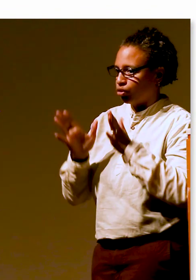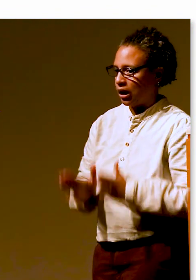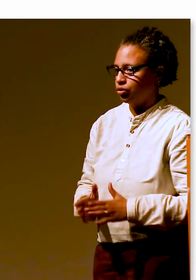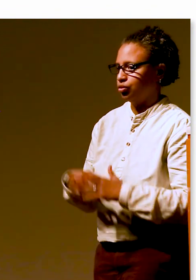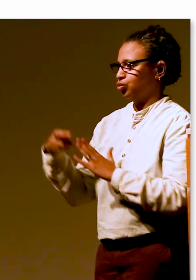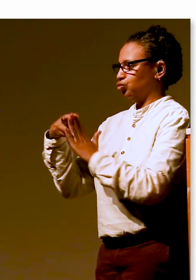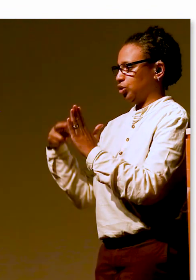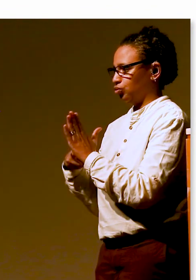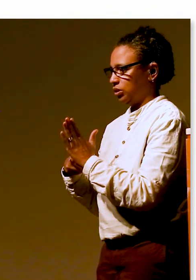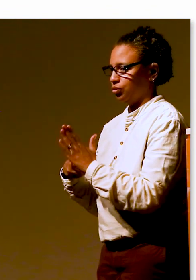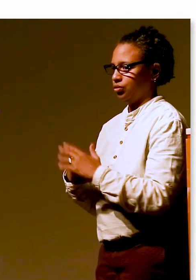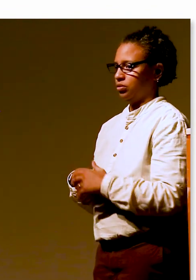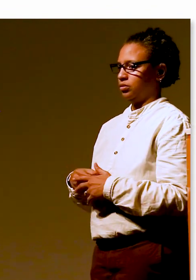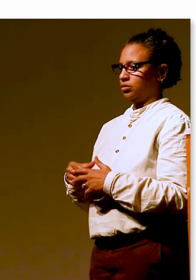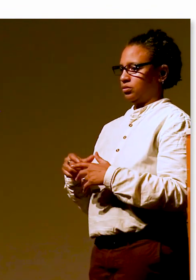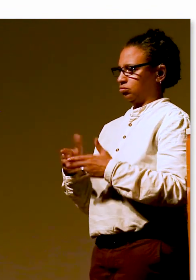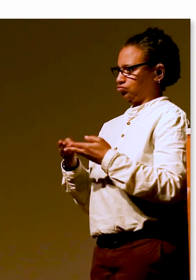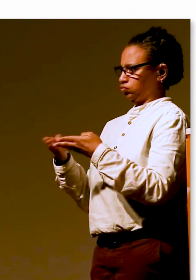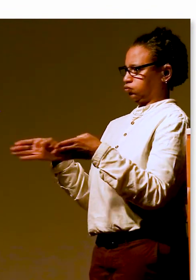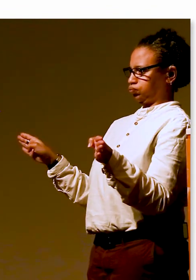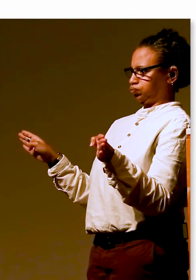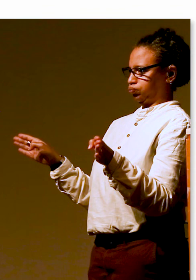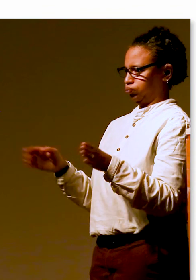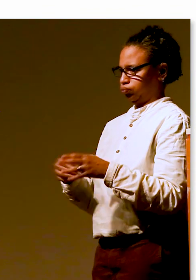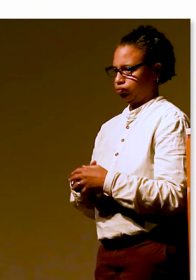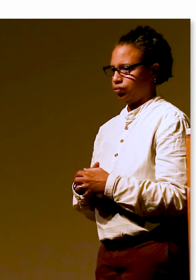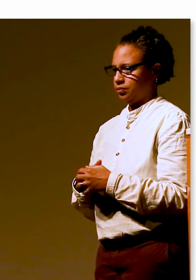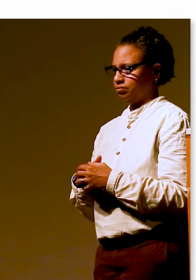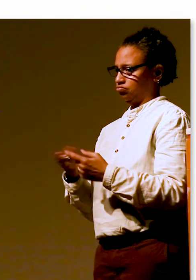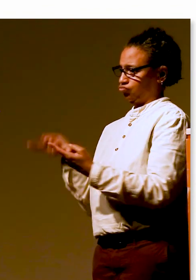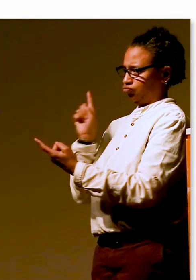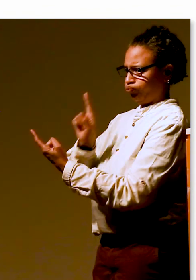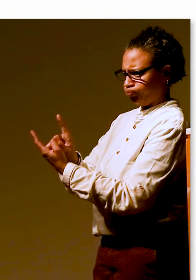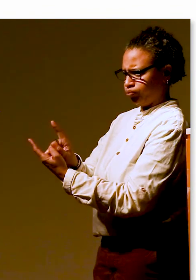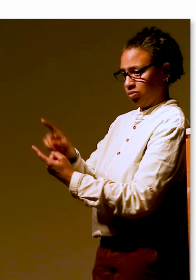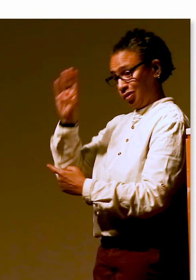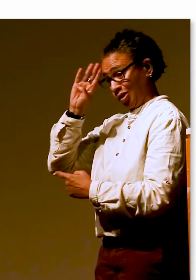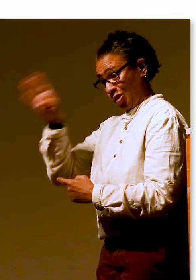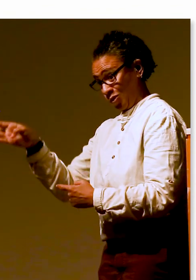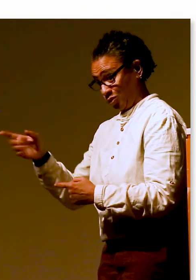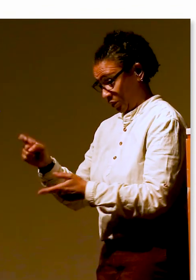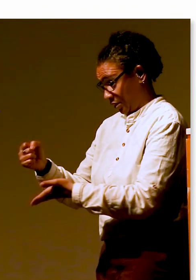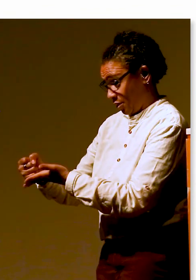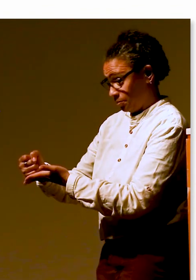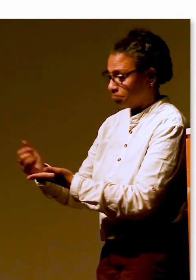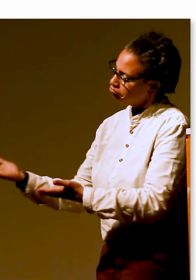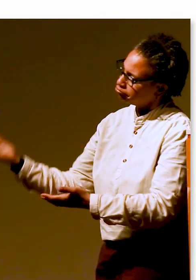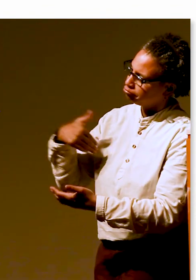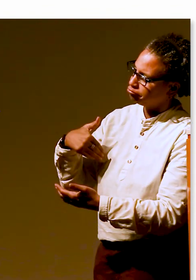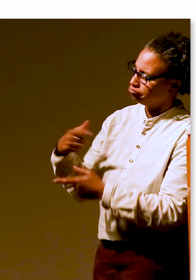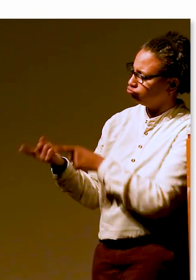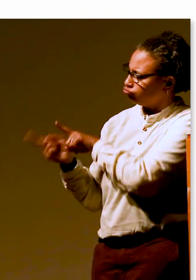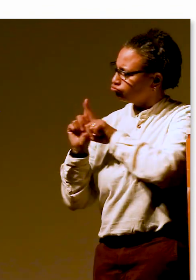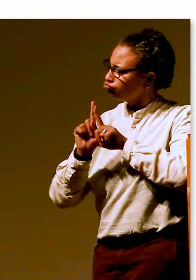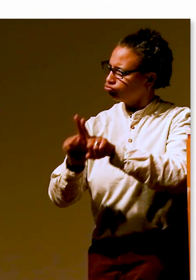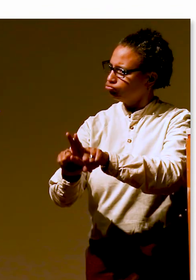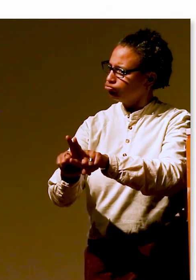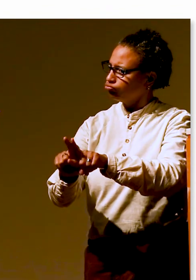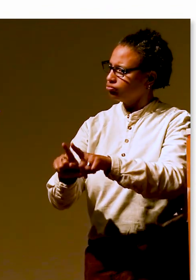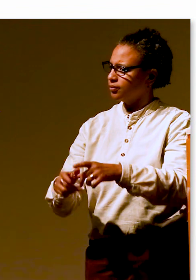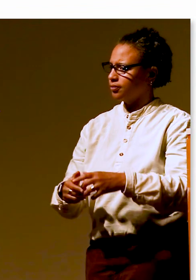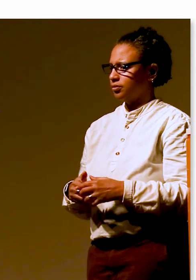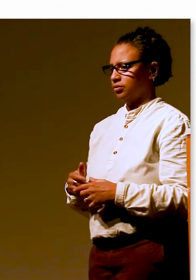opportunity to say hello to a guest, to direct someone to a restroom or to a gallery. And then also as individuals, we all